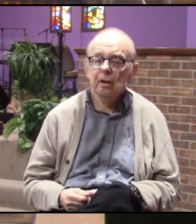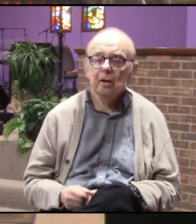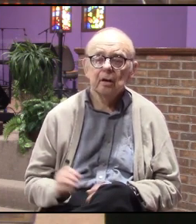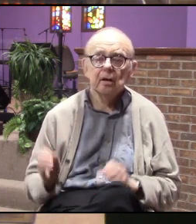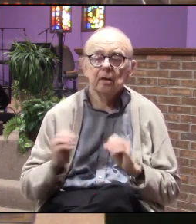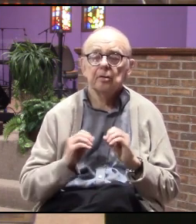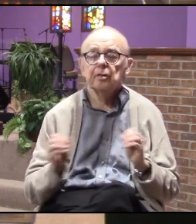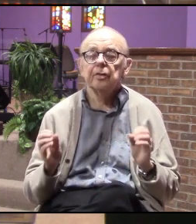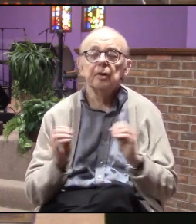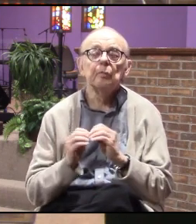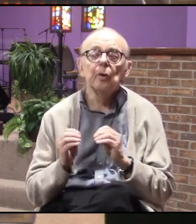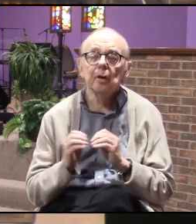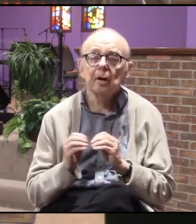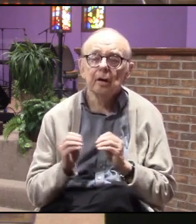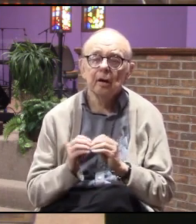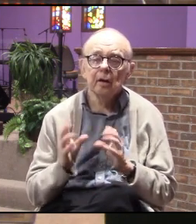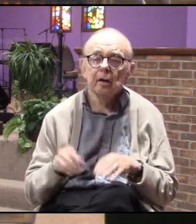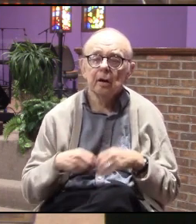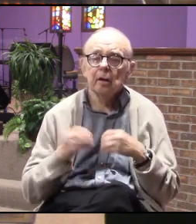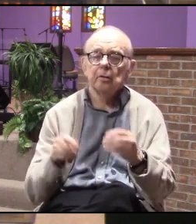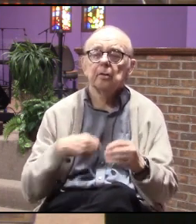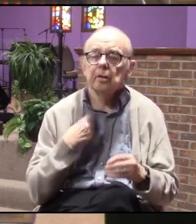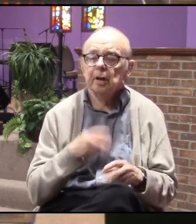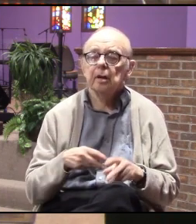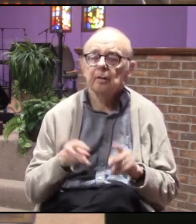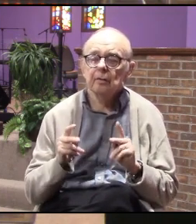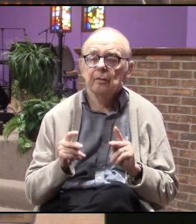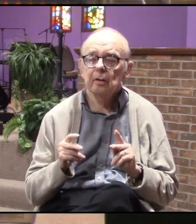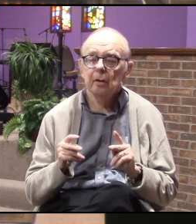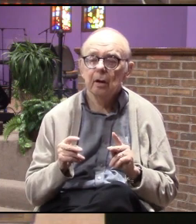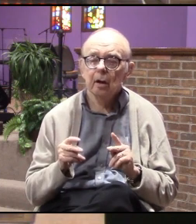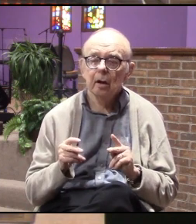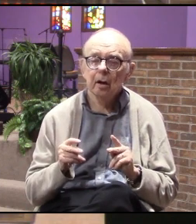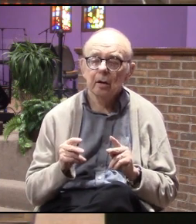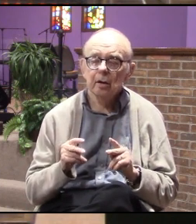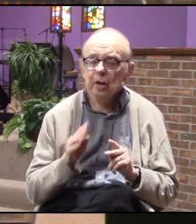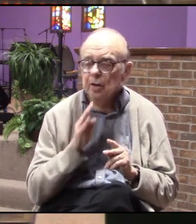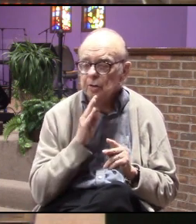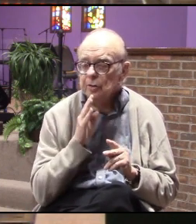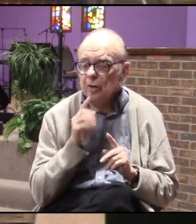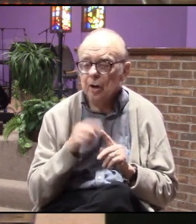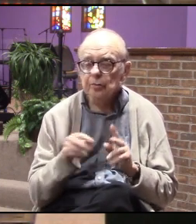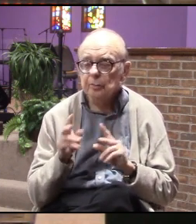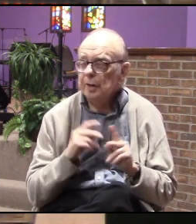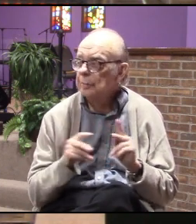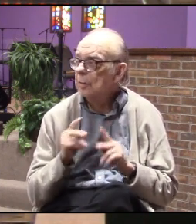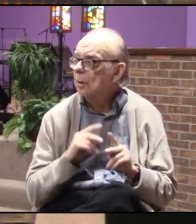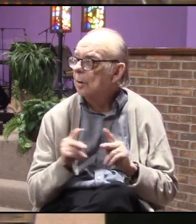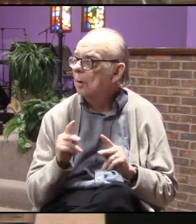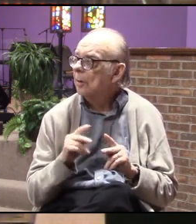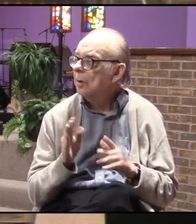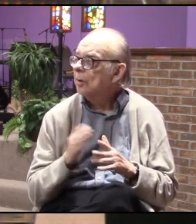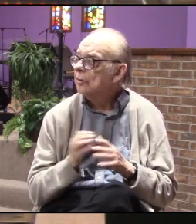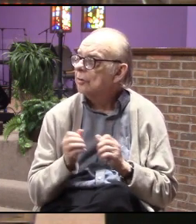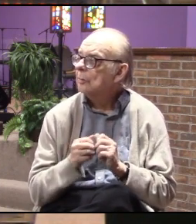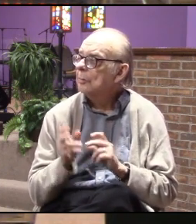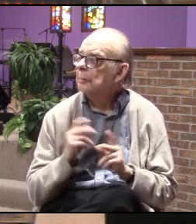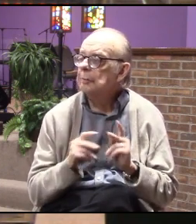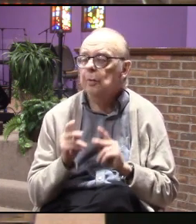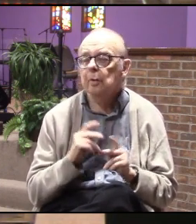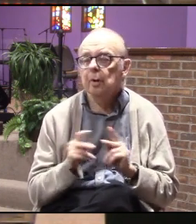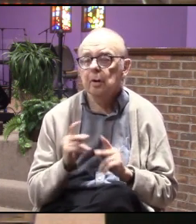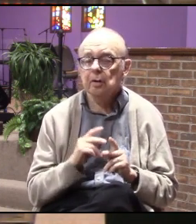And if nothing else, it gives us an opportunity to talk to people and to share with